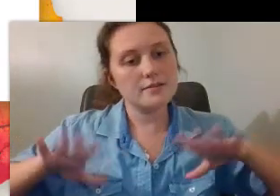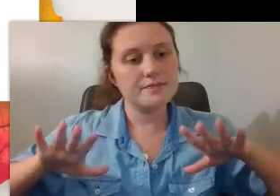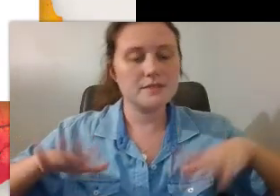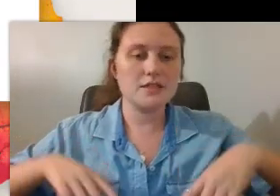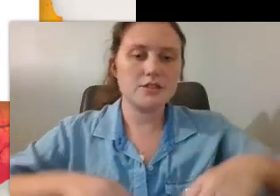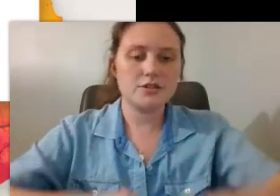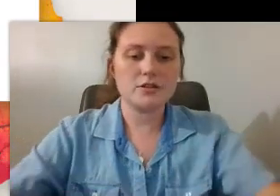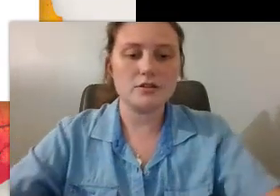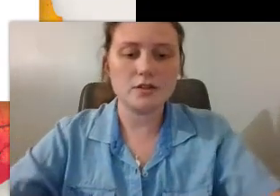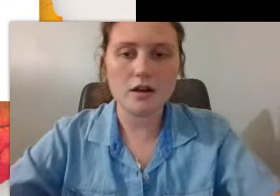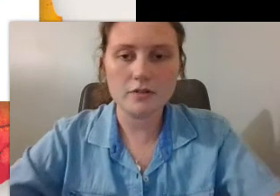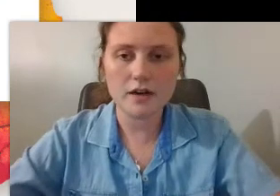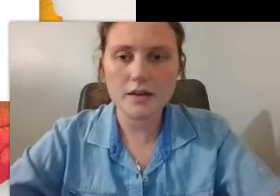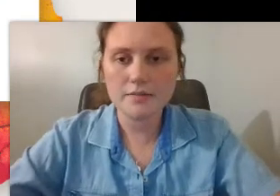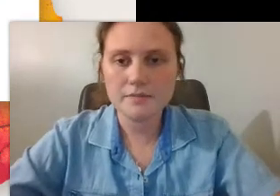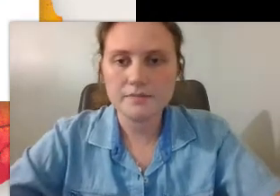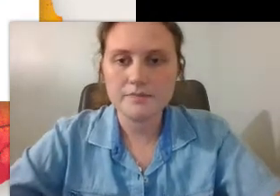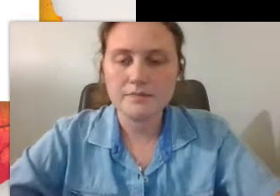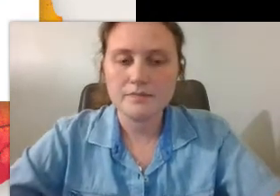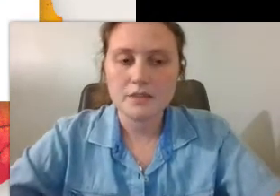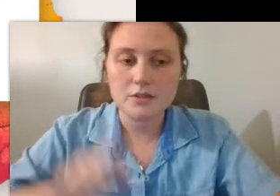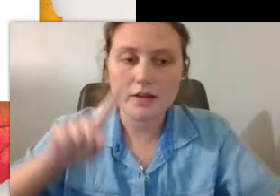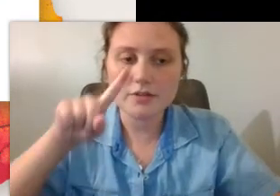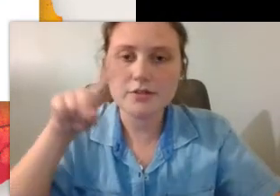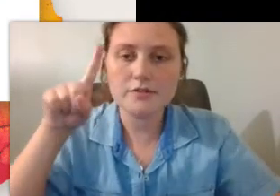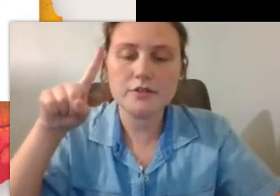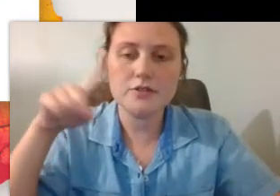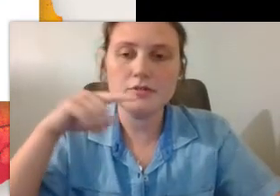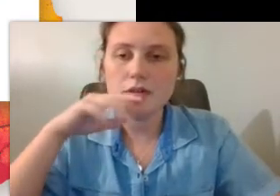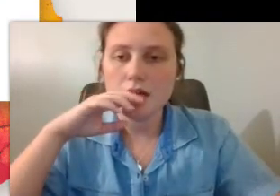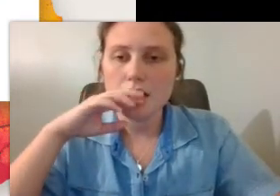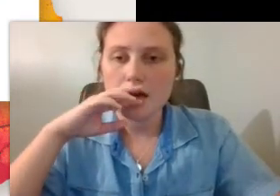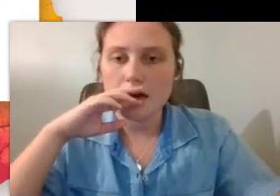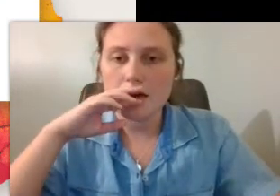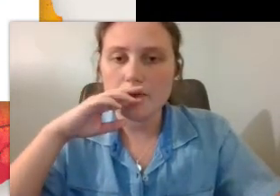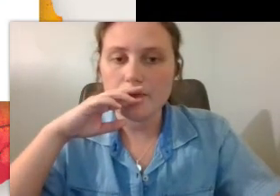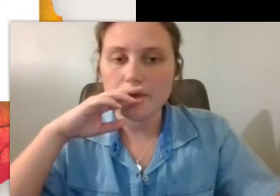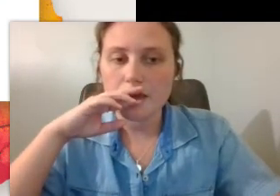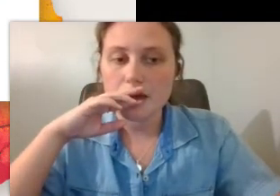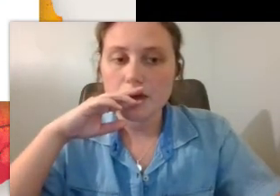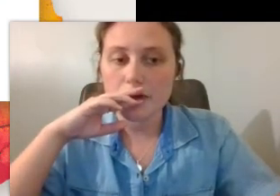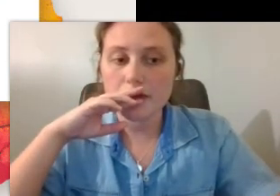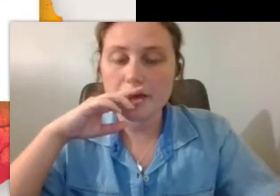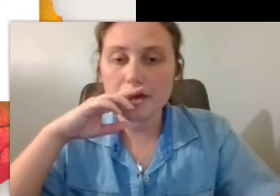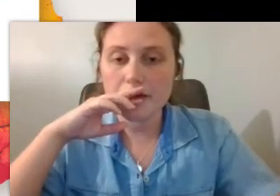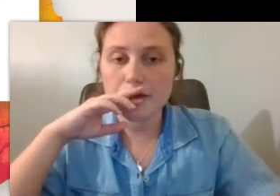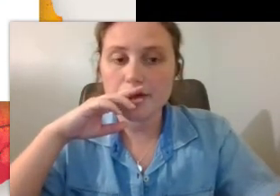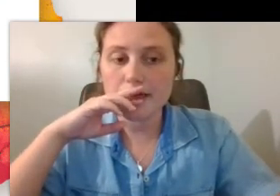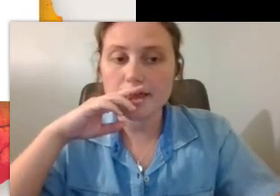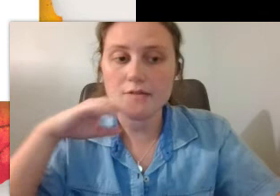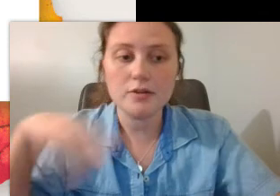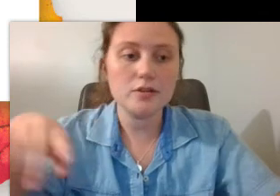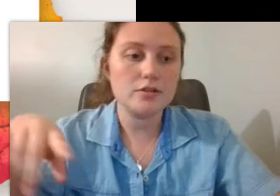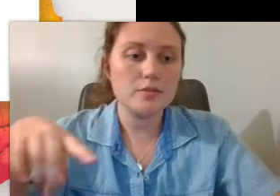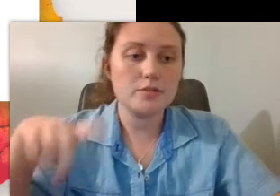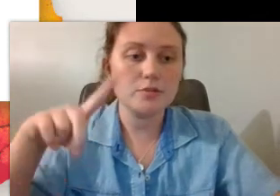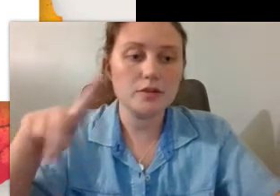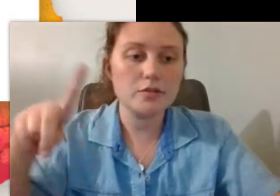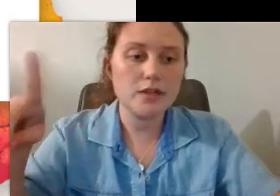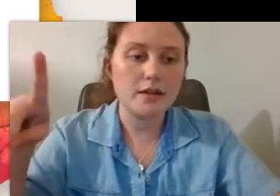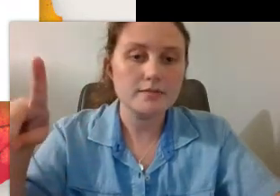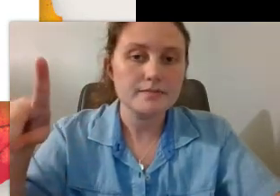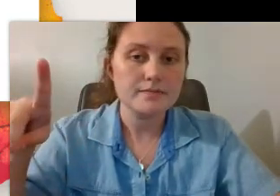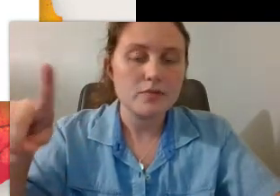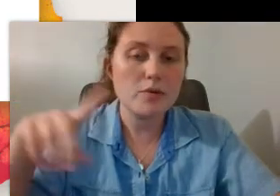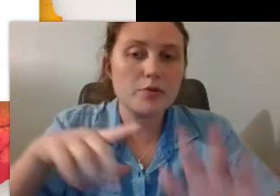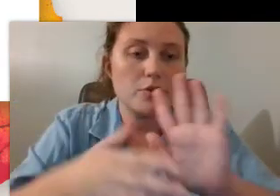like dusting your clothes off, okay? So that was our review. We're going to be learning new signs now. We're going to learn numbers 1